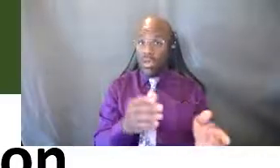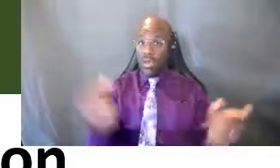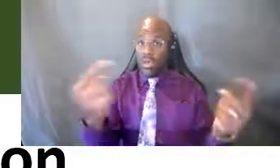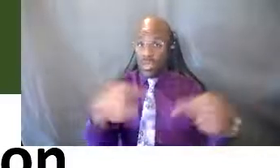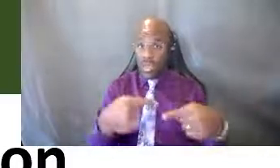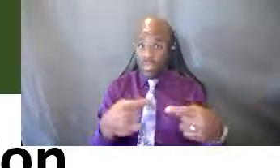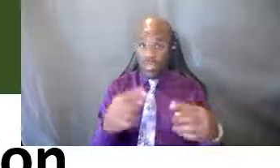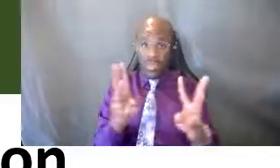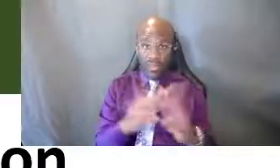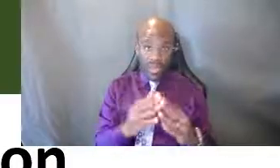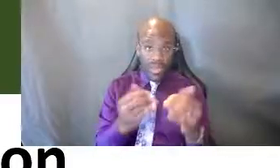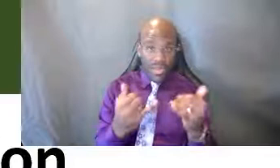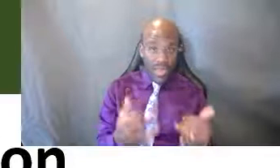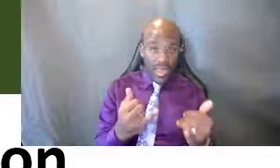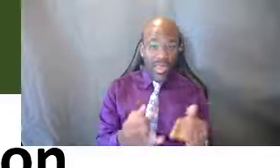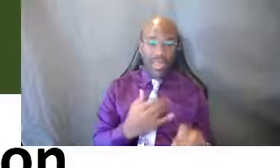cgutierrez@azdisabilitylaw.org.